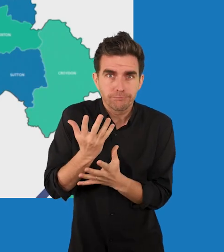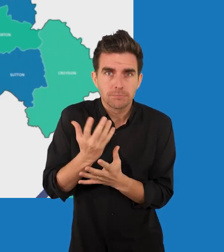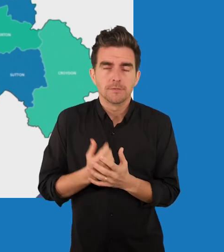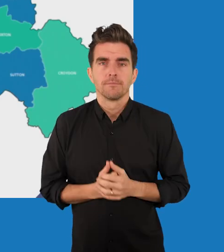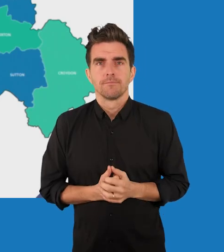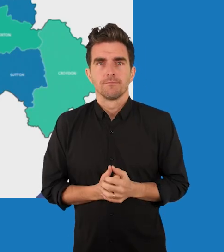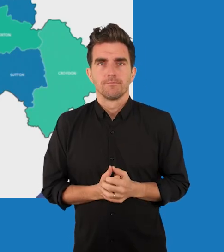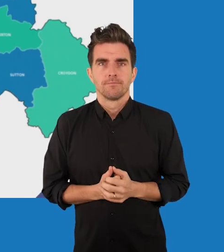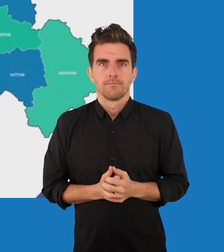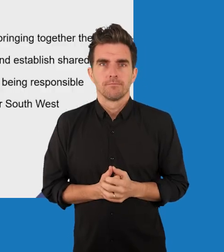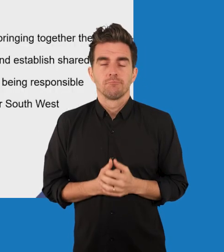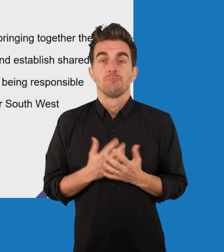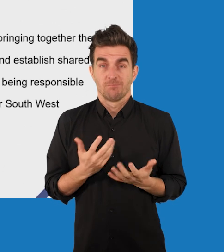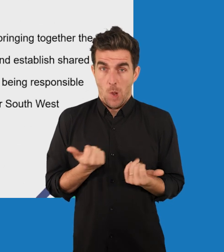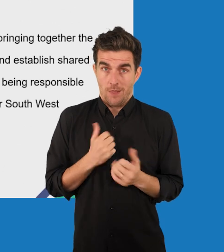together.